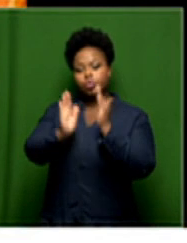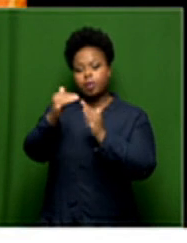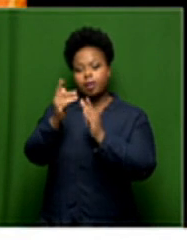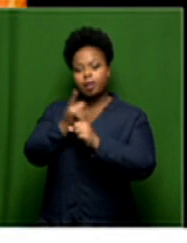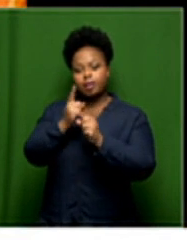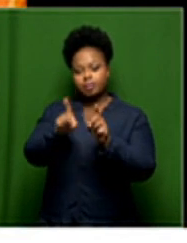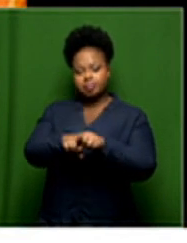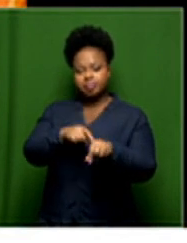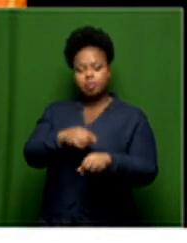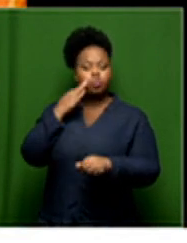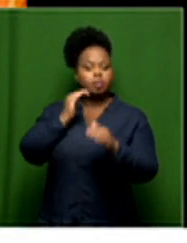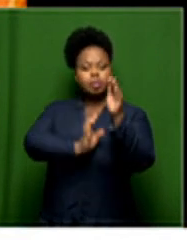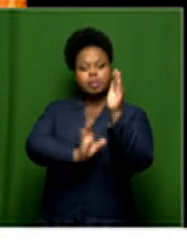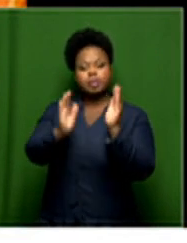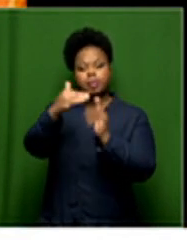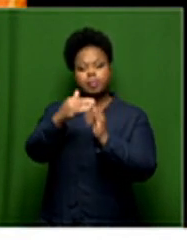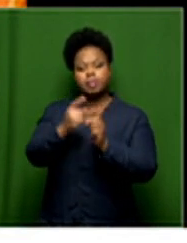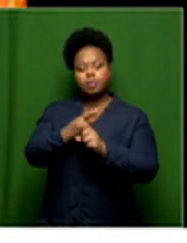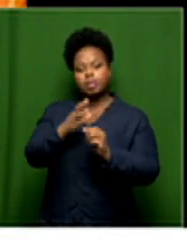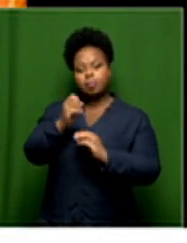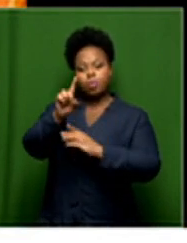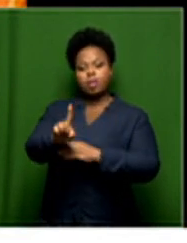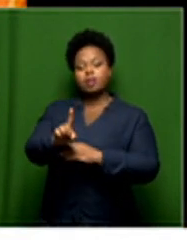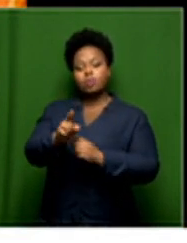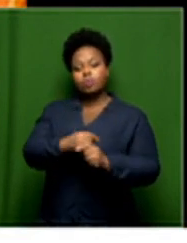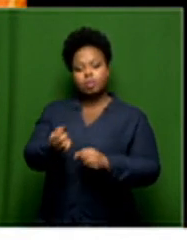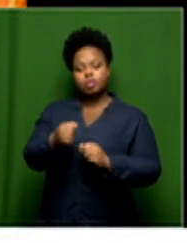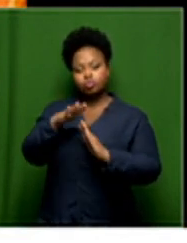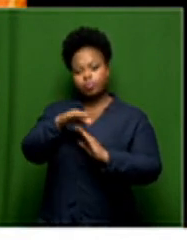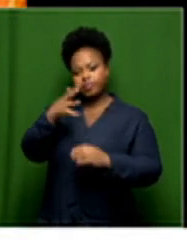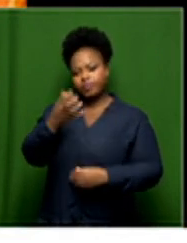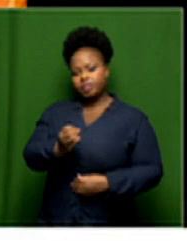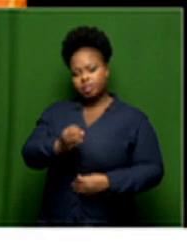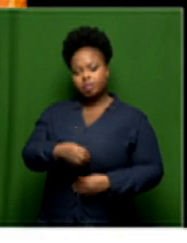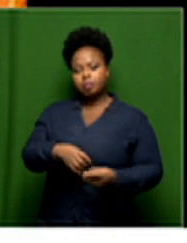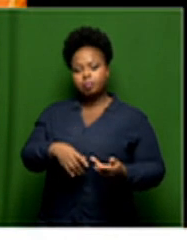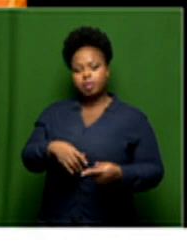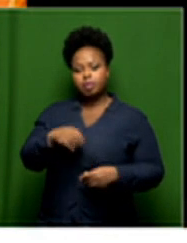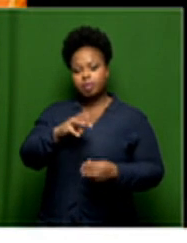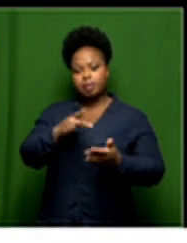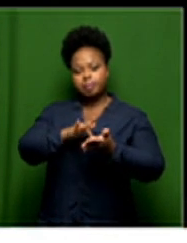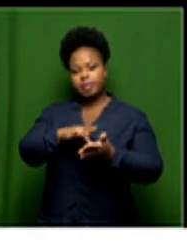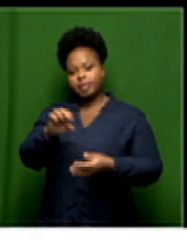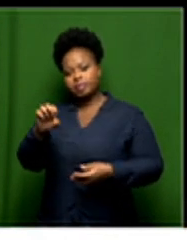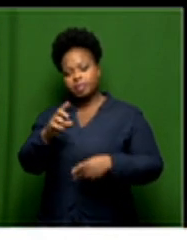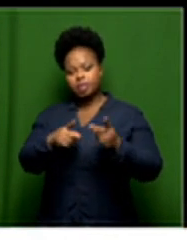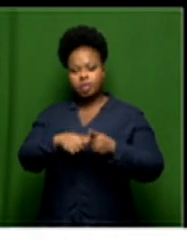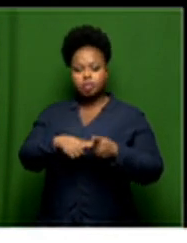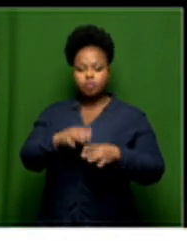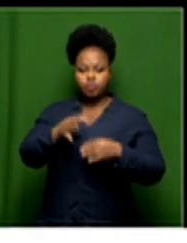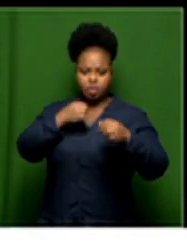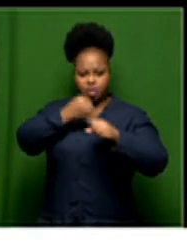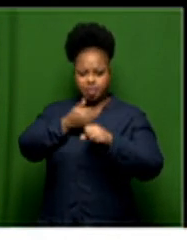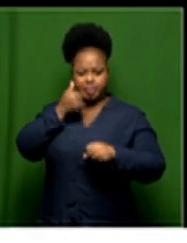book in Dubai, I got named #1 on the Power list, top 50 by Caterer Middle East. And I was named Restaurateur of the